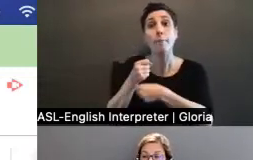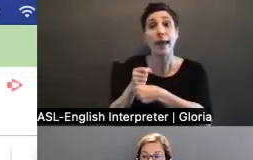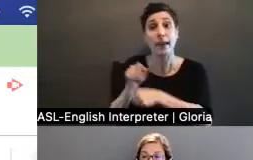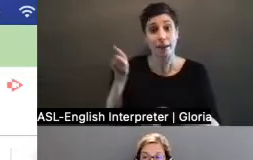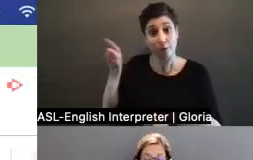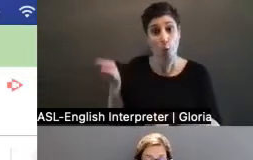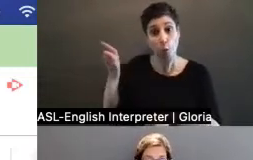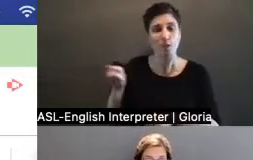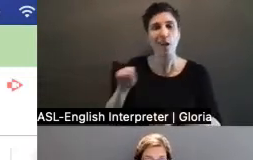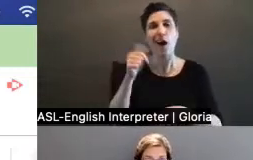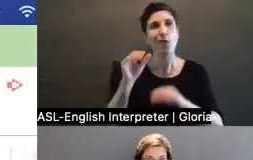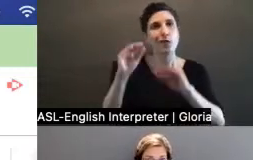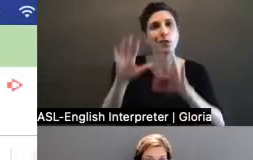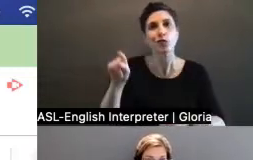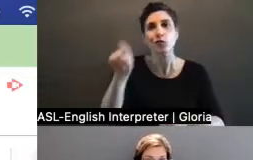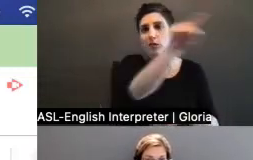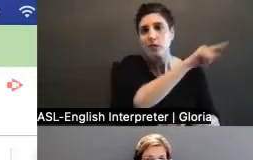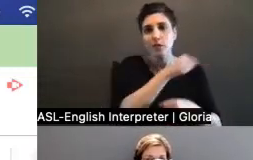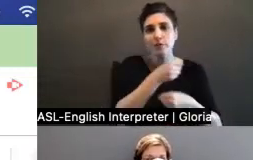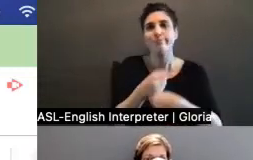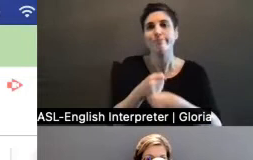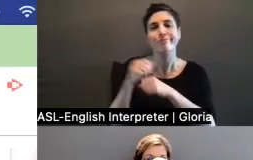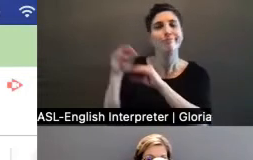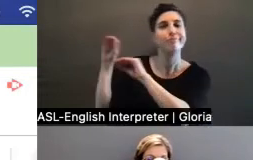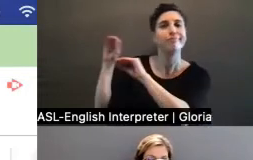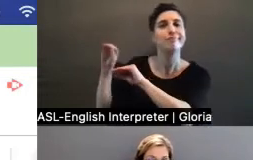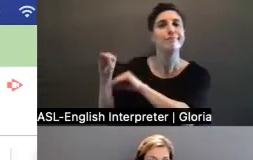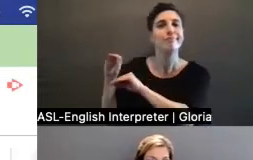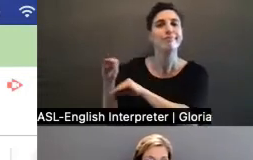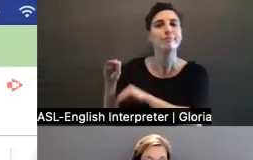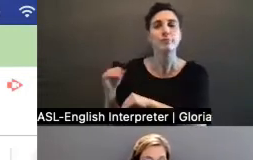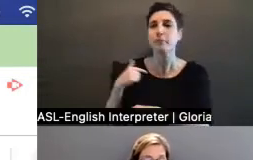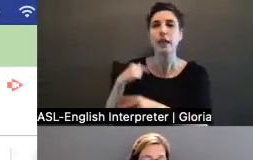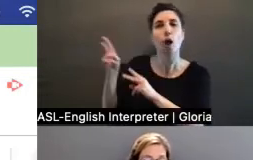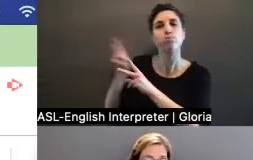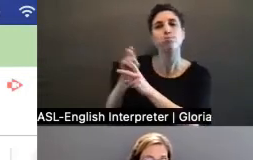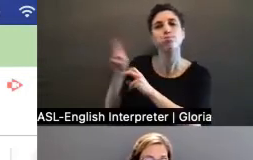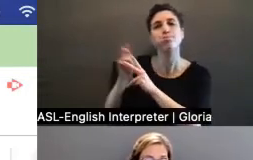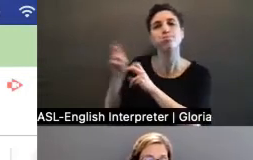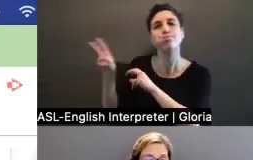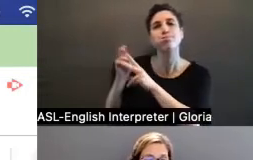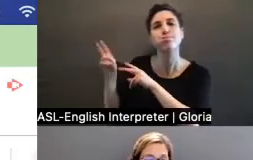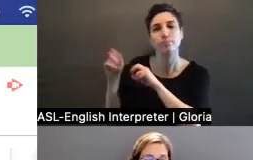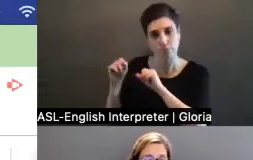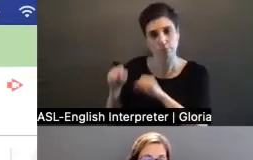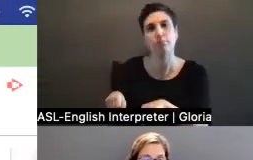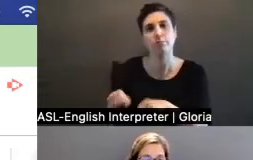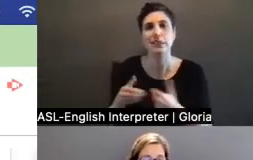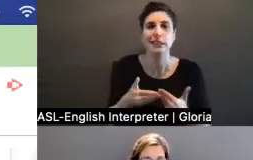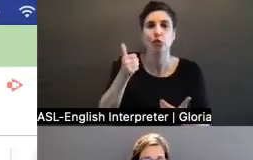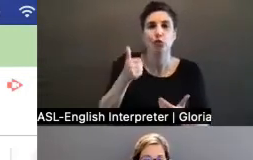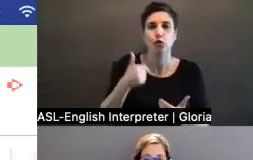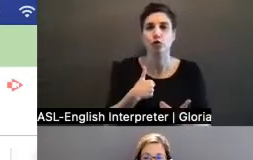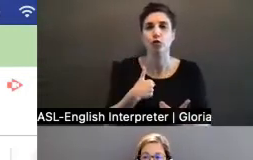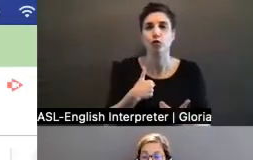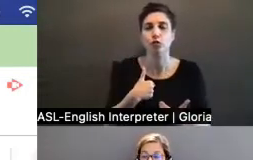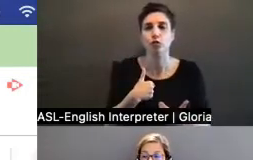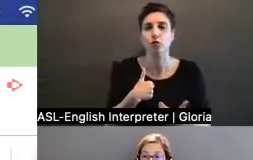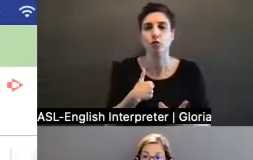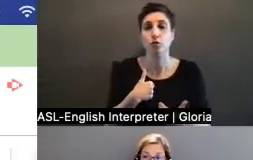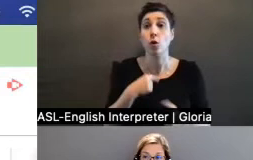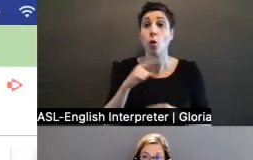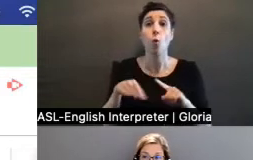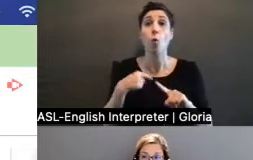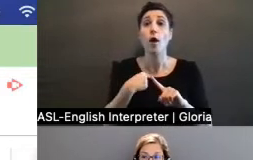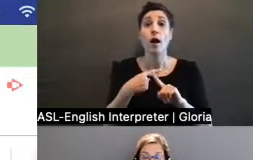add to my own collection and create Kahoots using that. So that makes things a bit easier. Whenever I talk to programs and